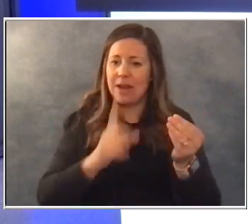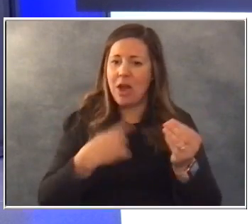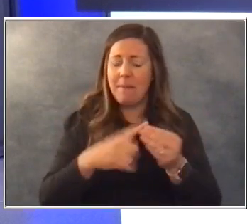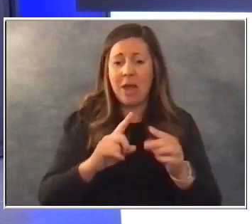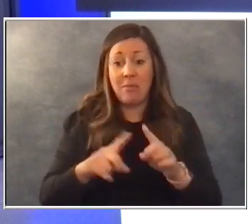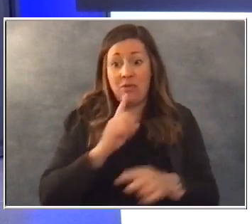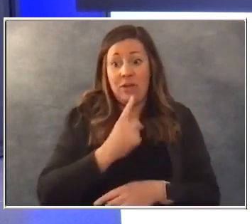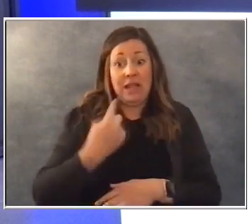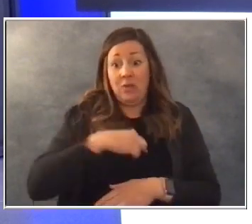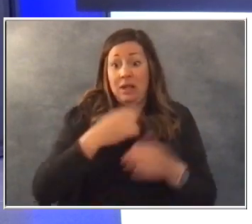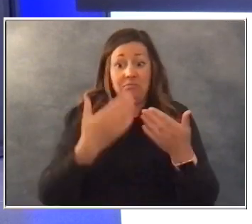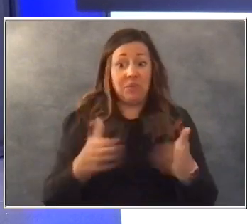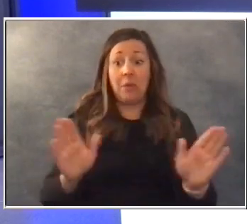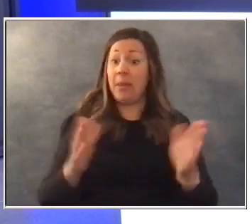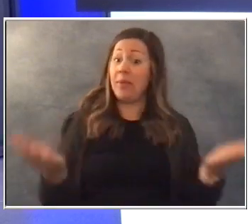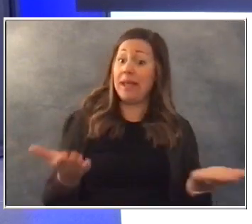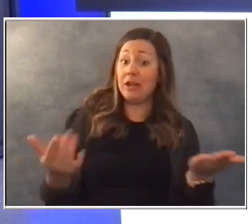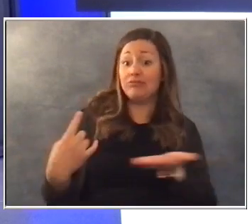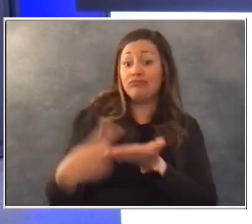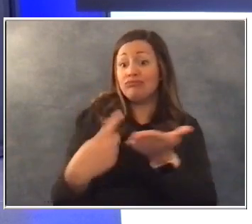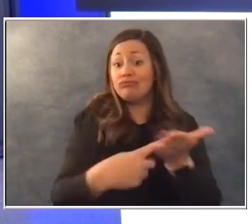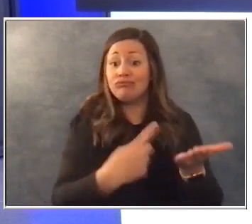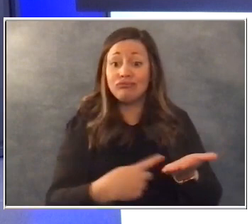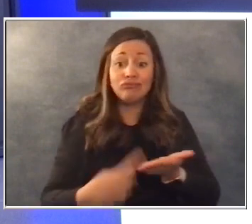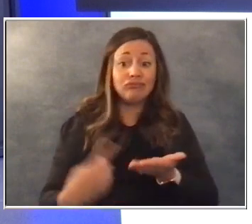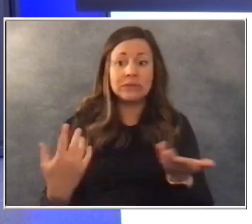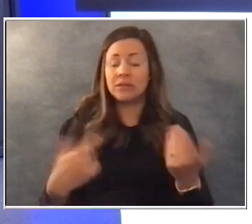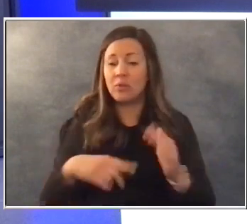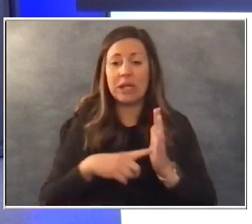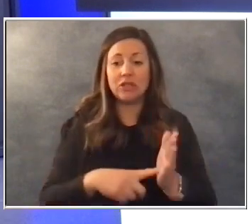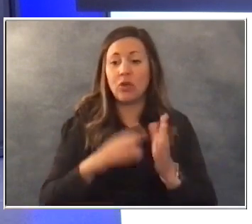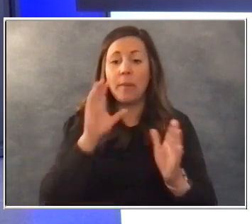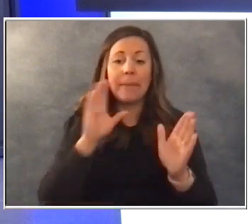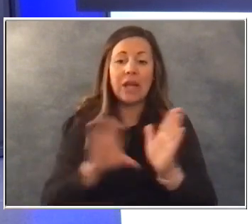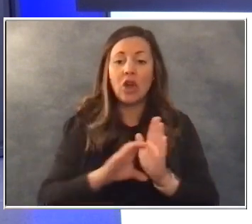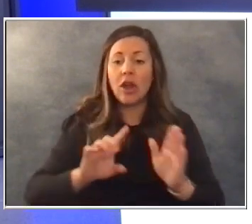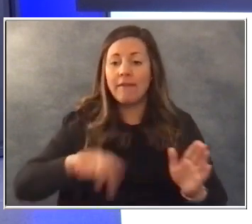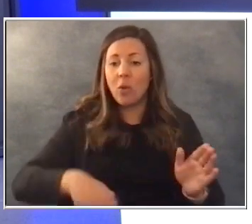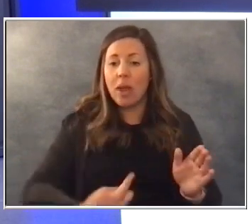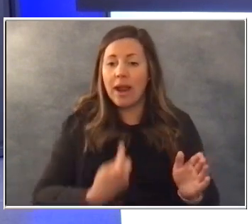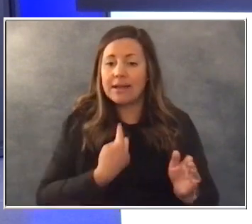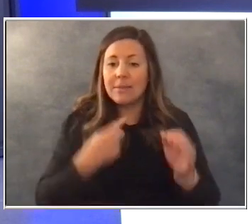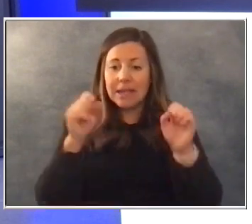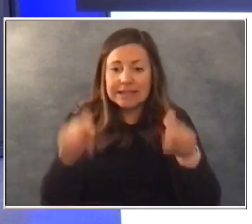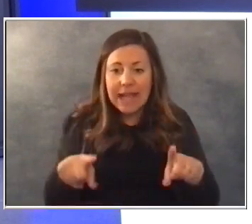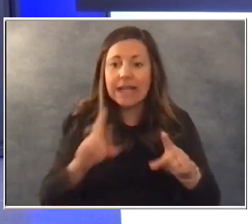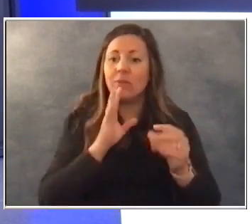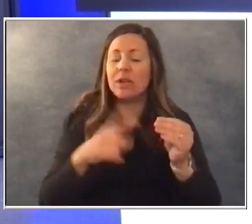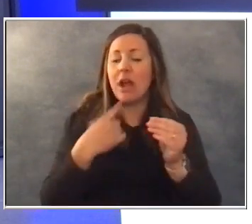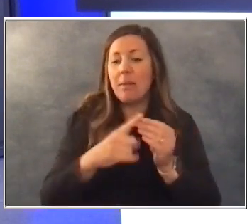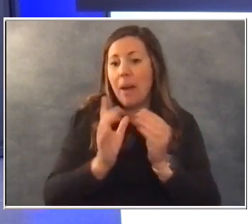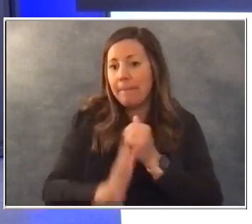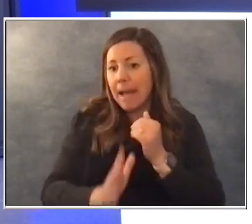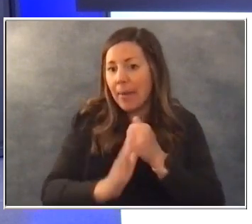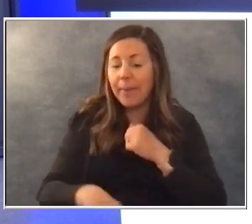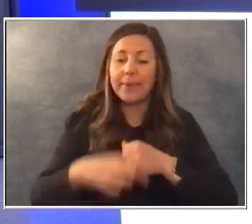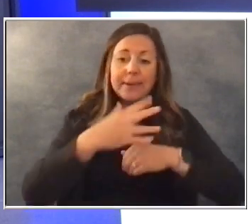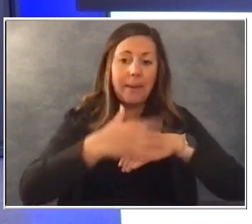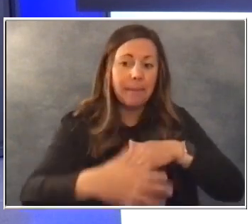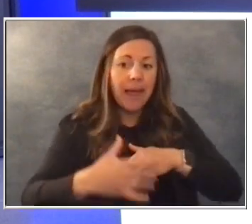on this show. We show pictures of colonoscopies. We talk about the bowels and, blood and stool, and we say all the